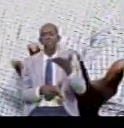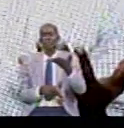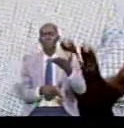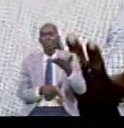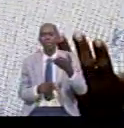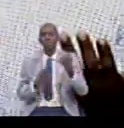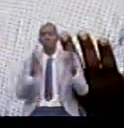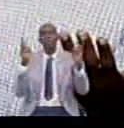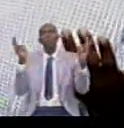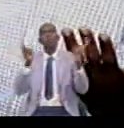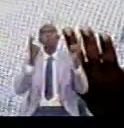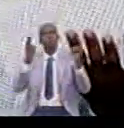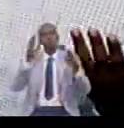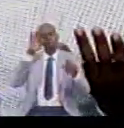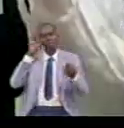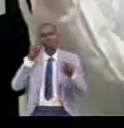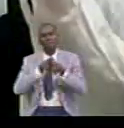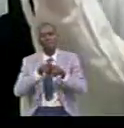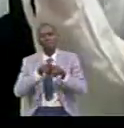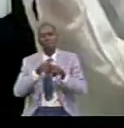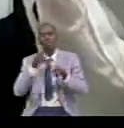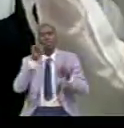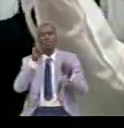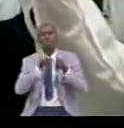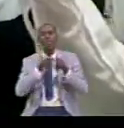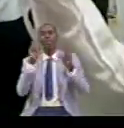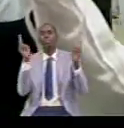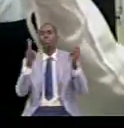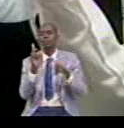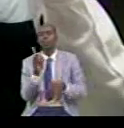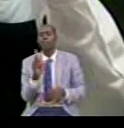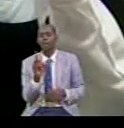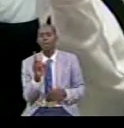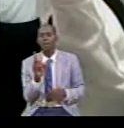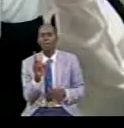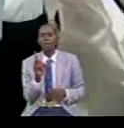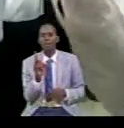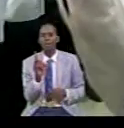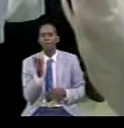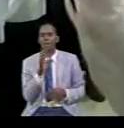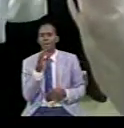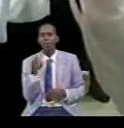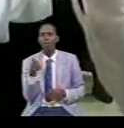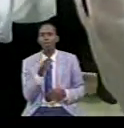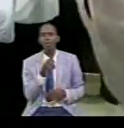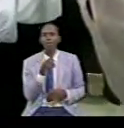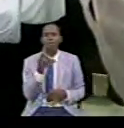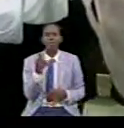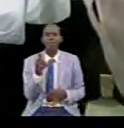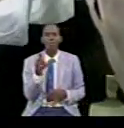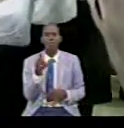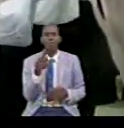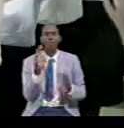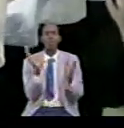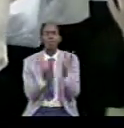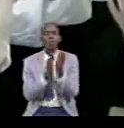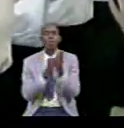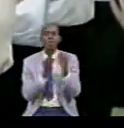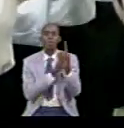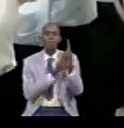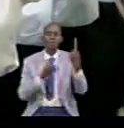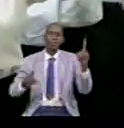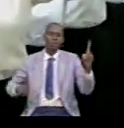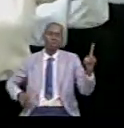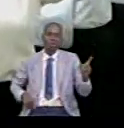Victorious brother? Victorious sister, where are they? Praise the Lord.